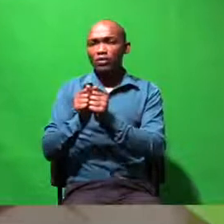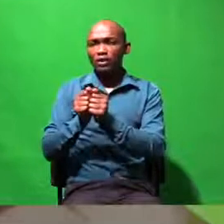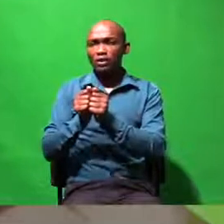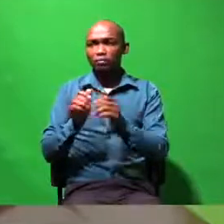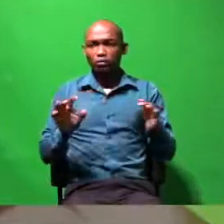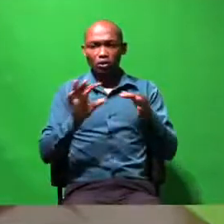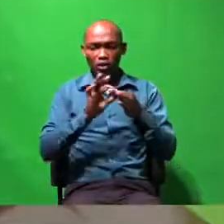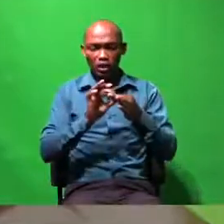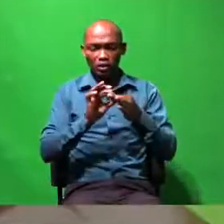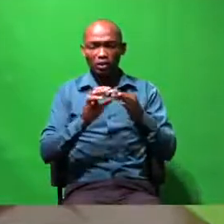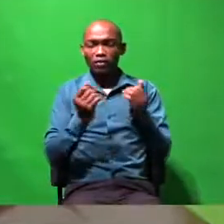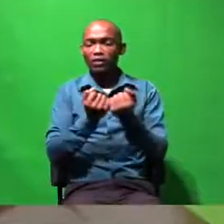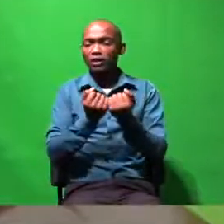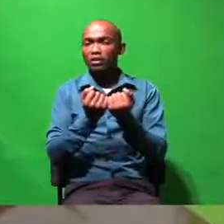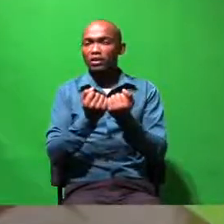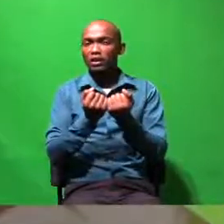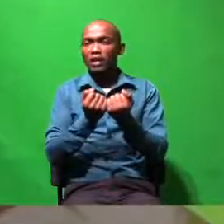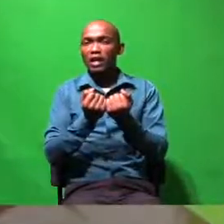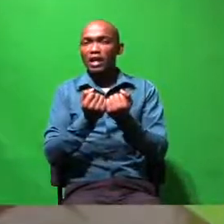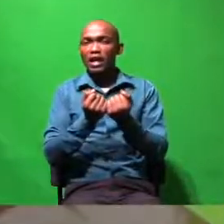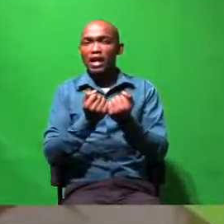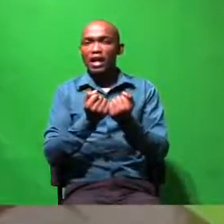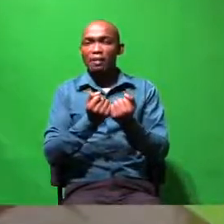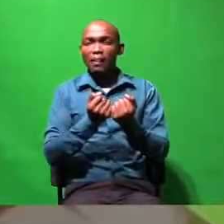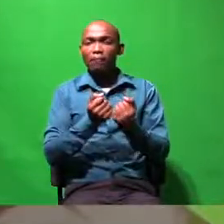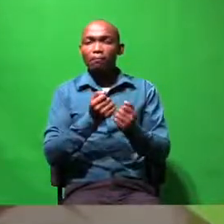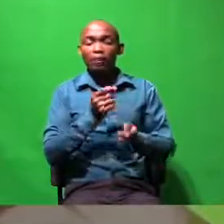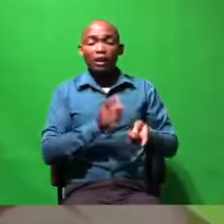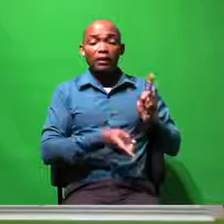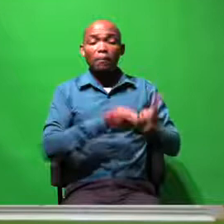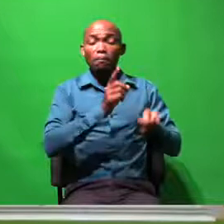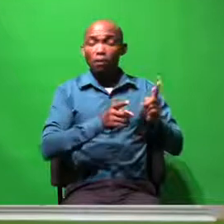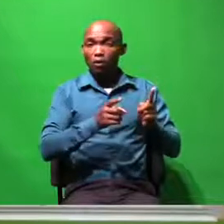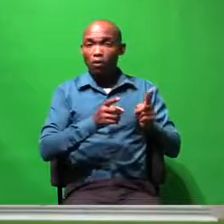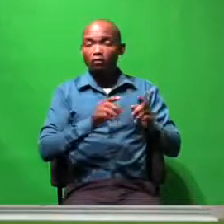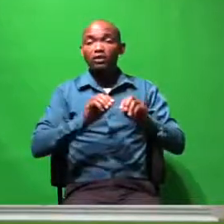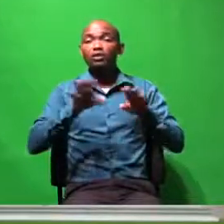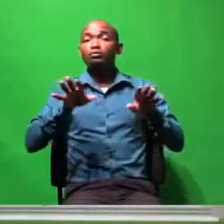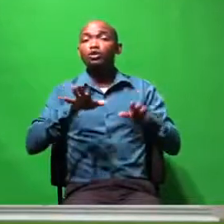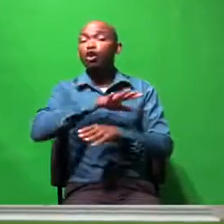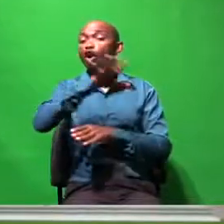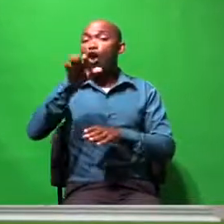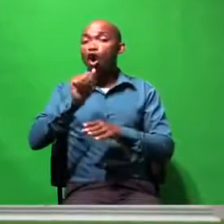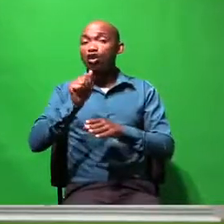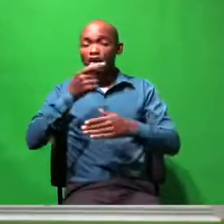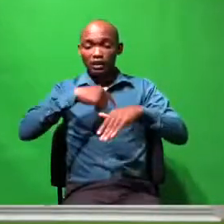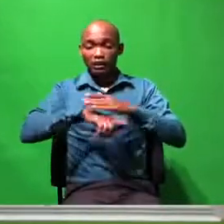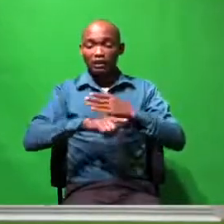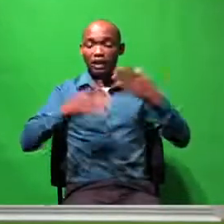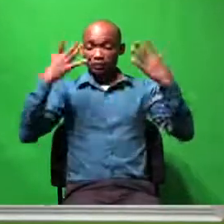in our body and move and distribute all over the parts of our